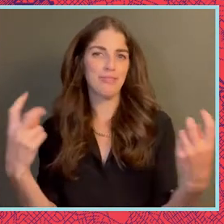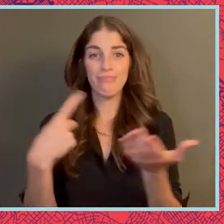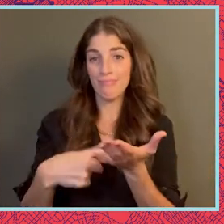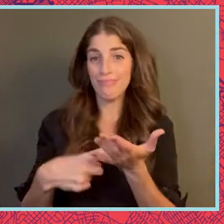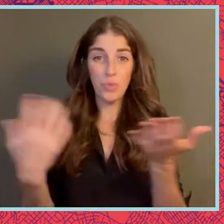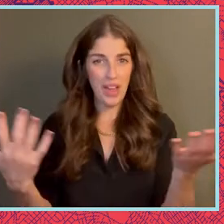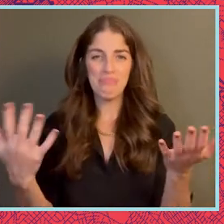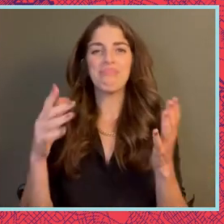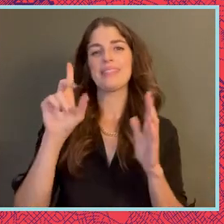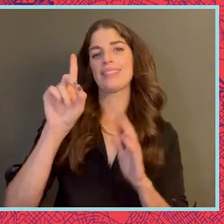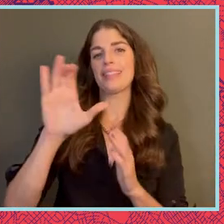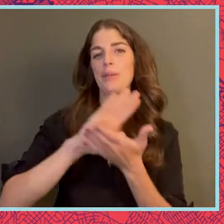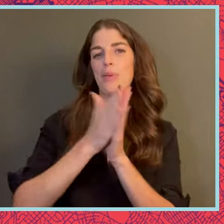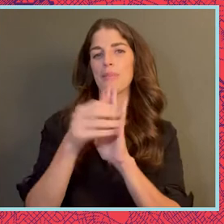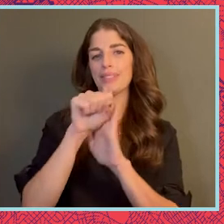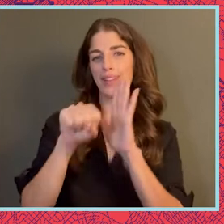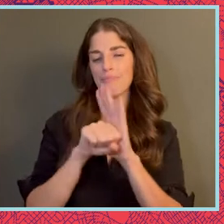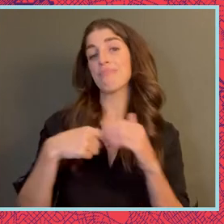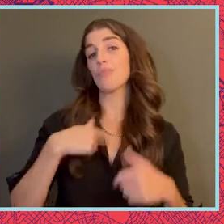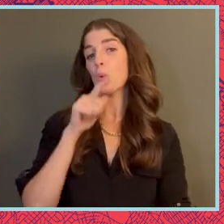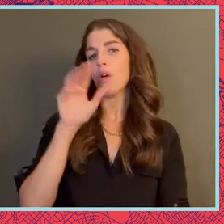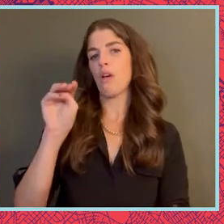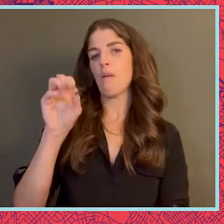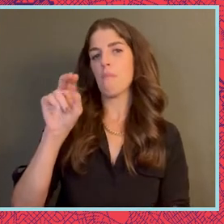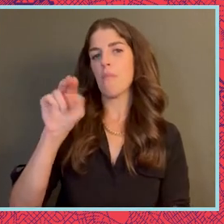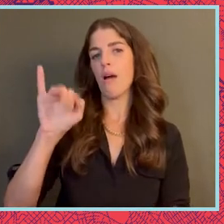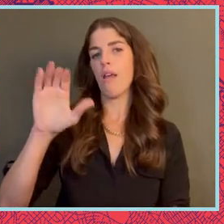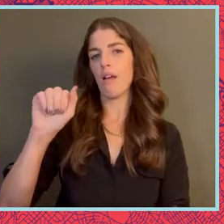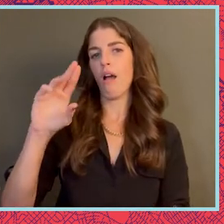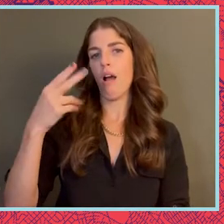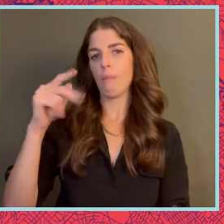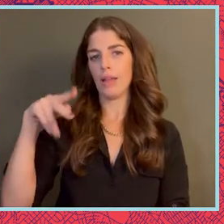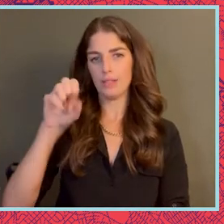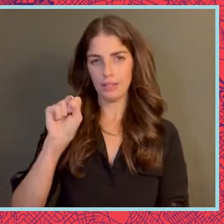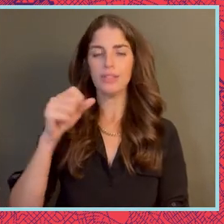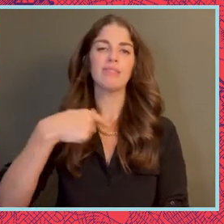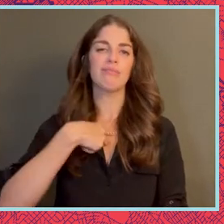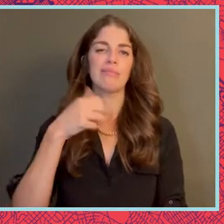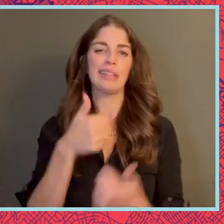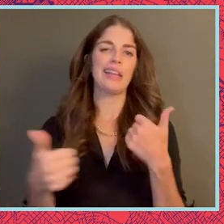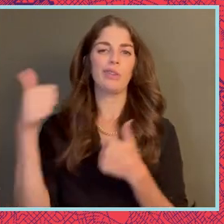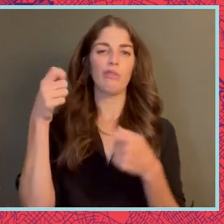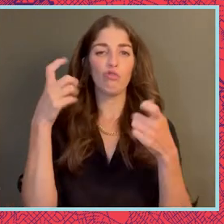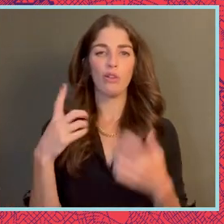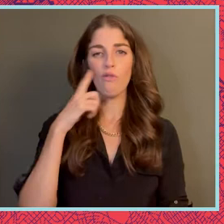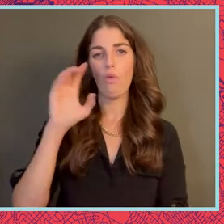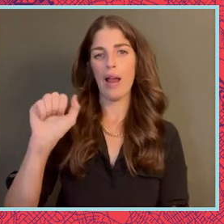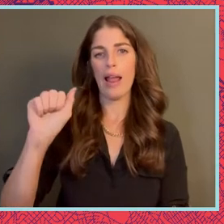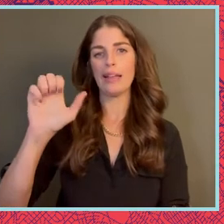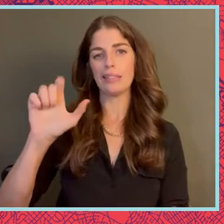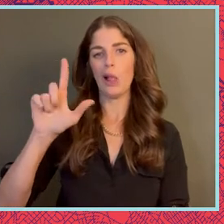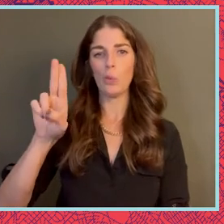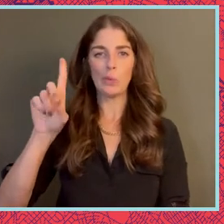DC statehood. My name is Monica Hopkins. I am the executive director of the ACLU of the District